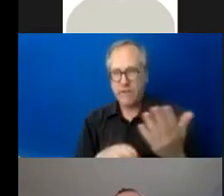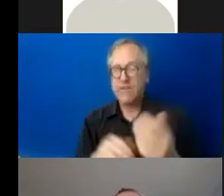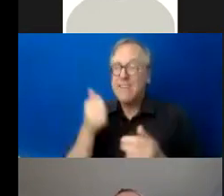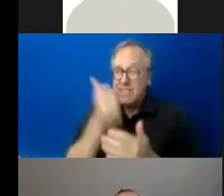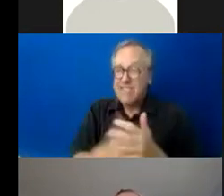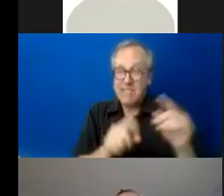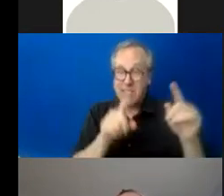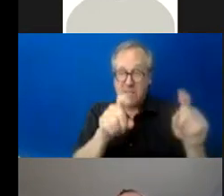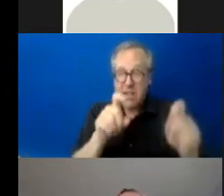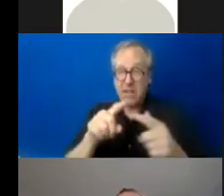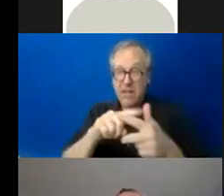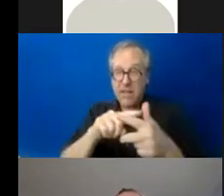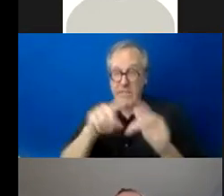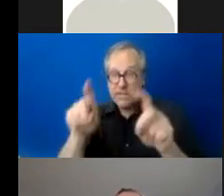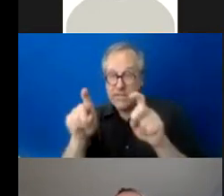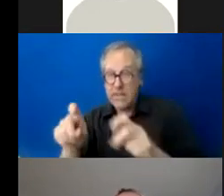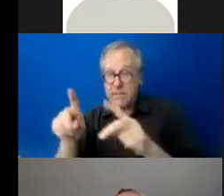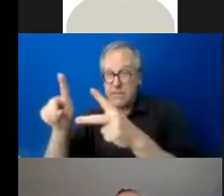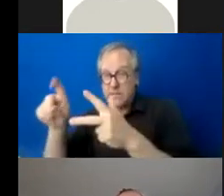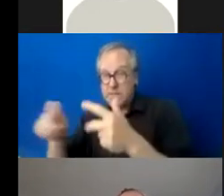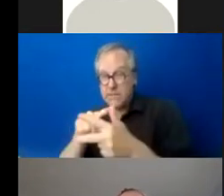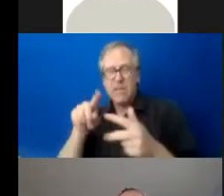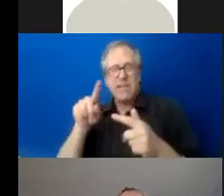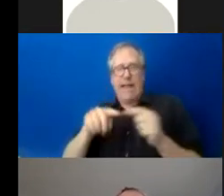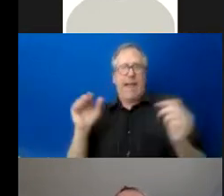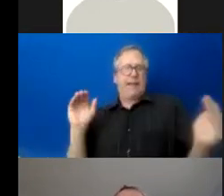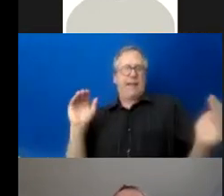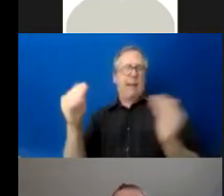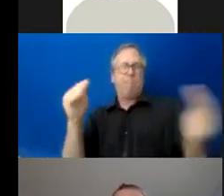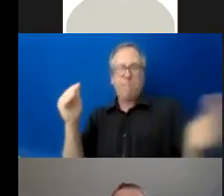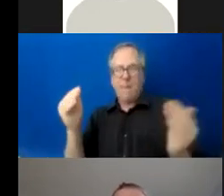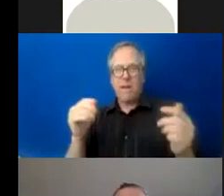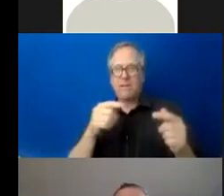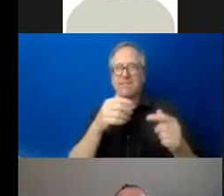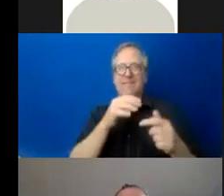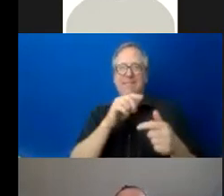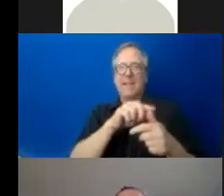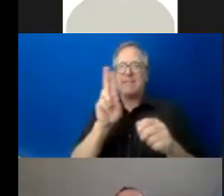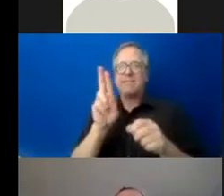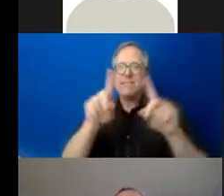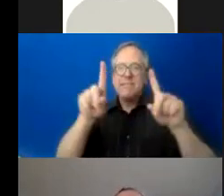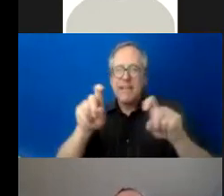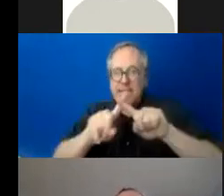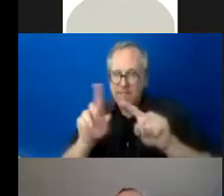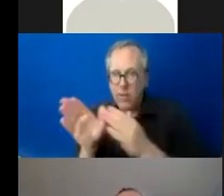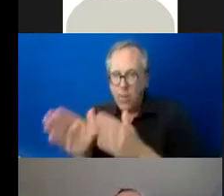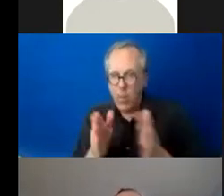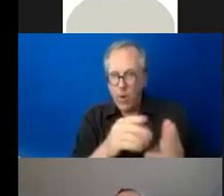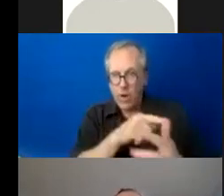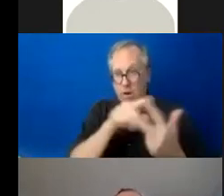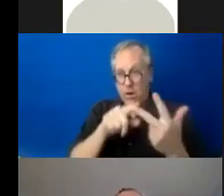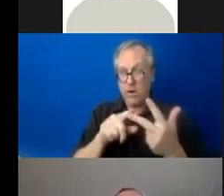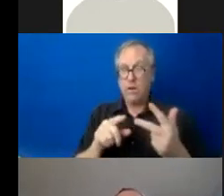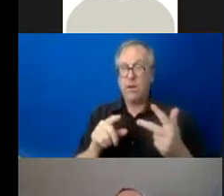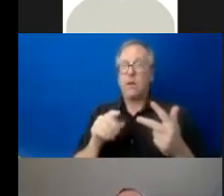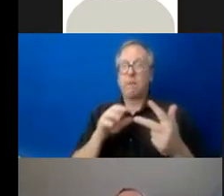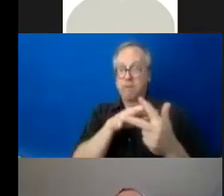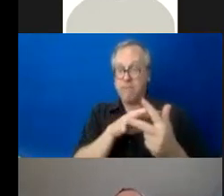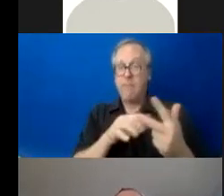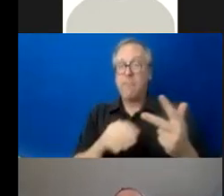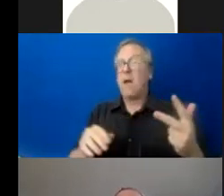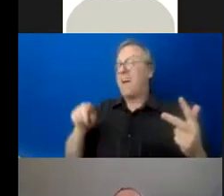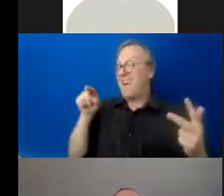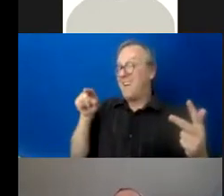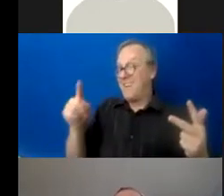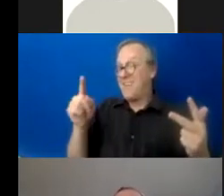bit differently, we can't directly compare the effectiveness against each other. And also, these variants that we are seeing now weren't widely